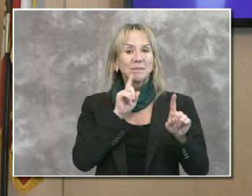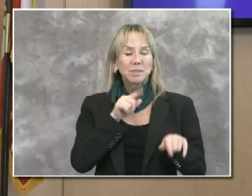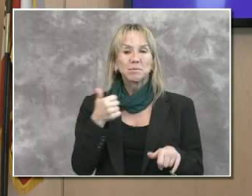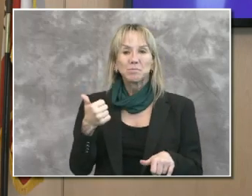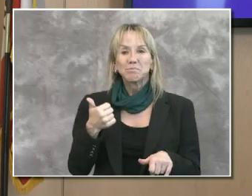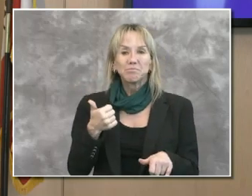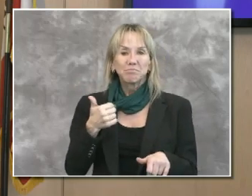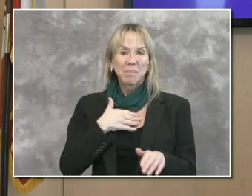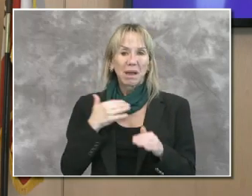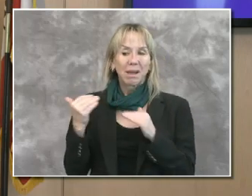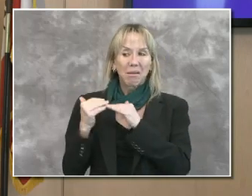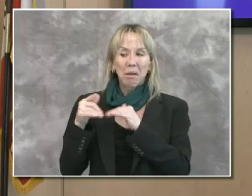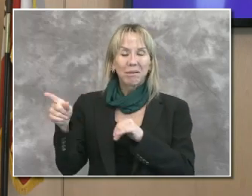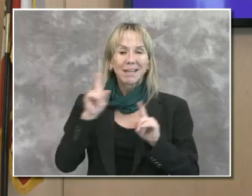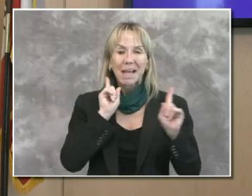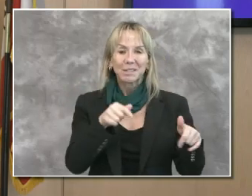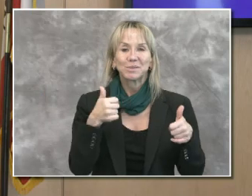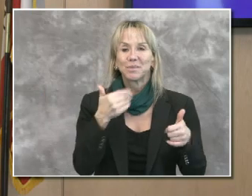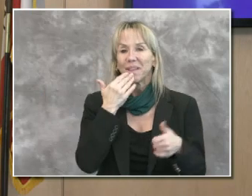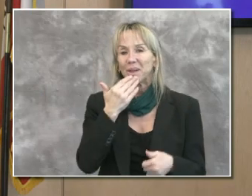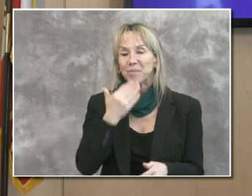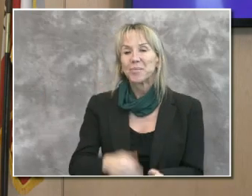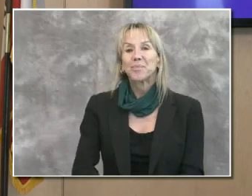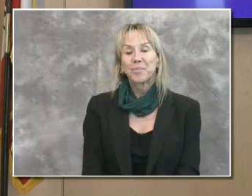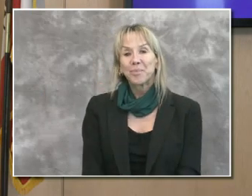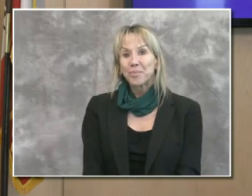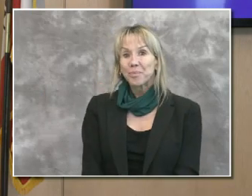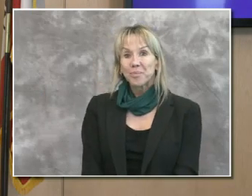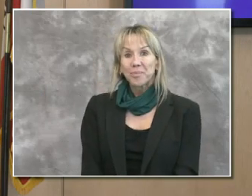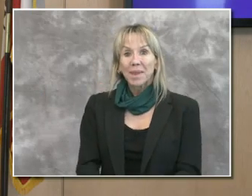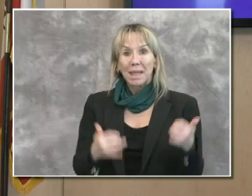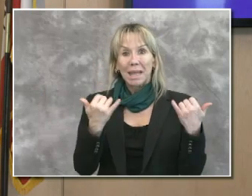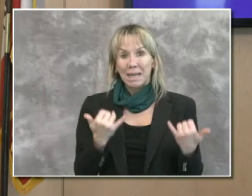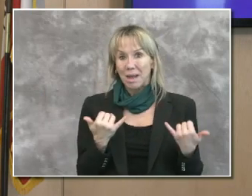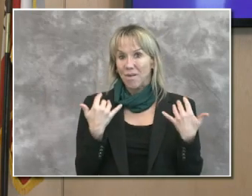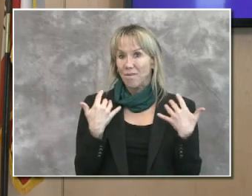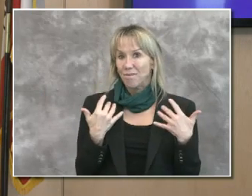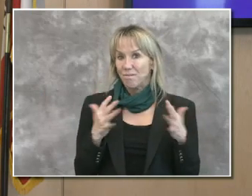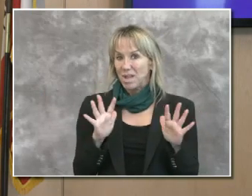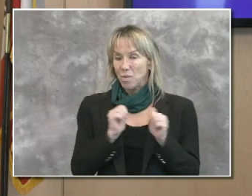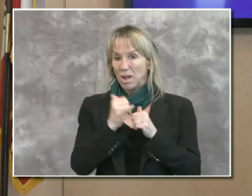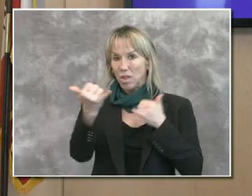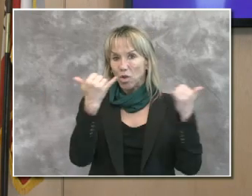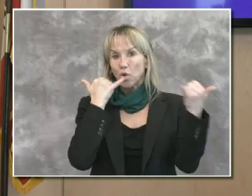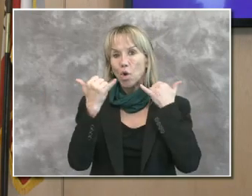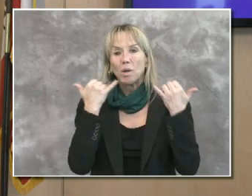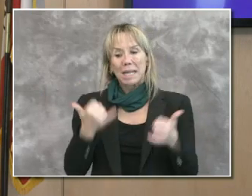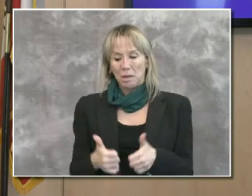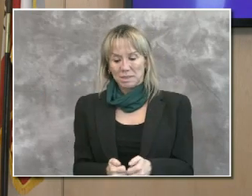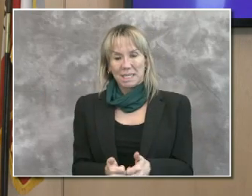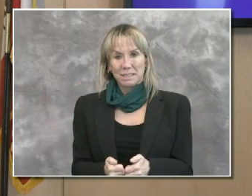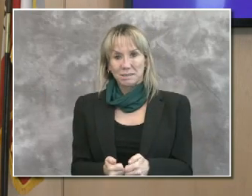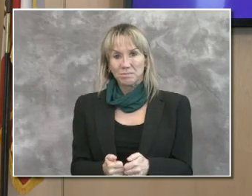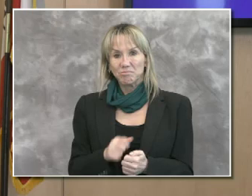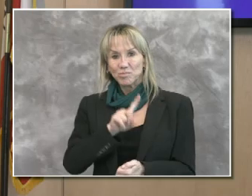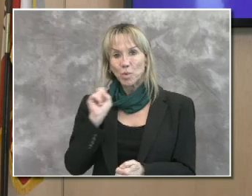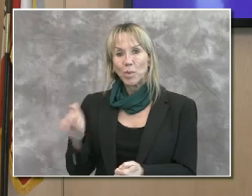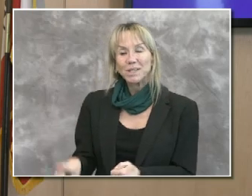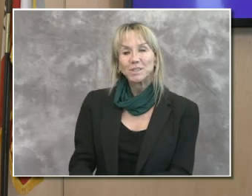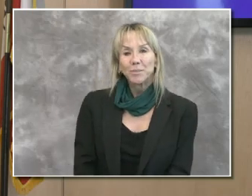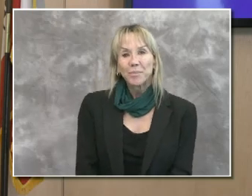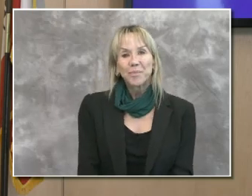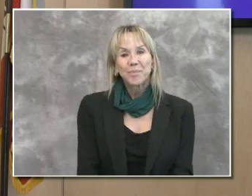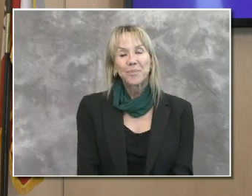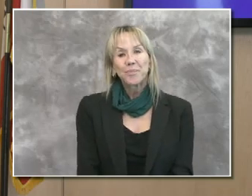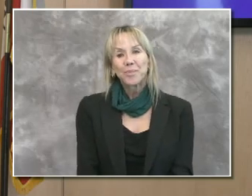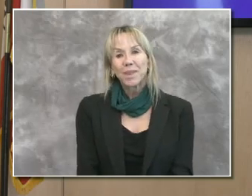colleague. Thank you. Then I think we're ready to go to the text questions, since we don't